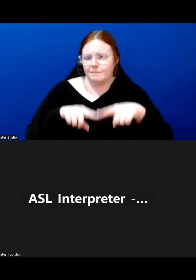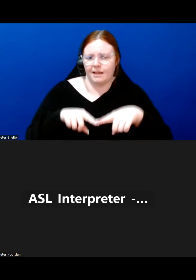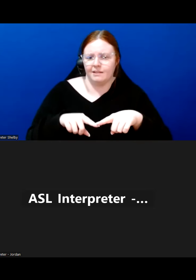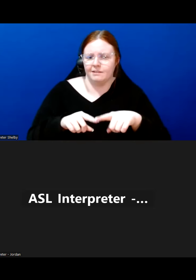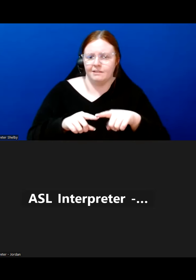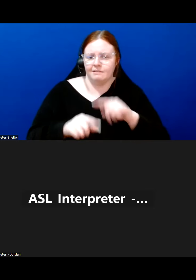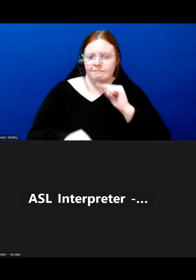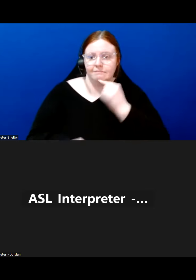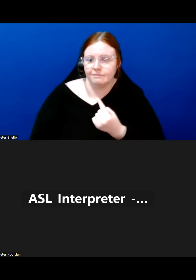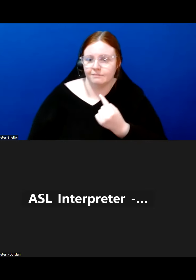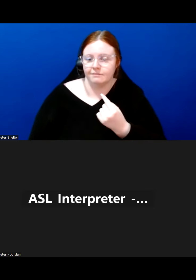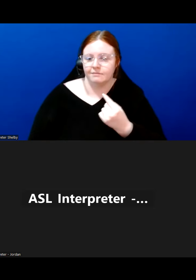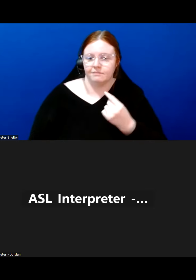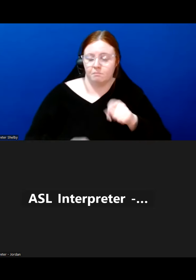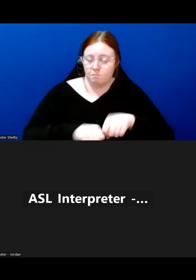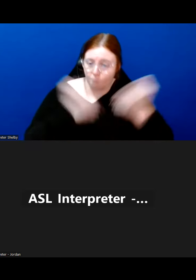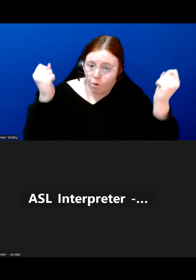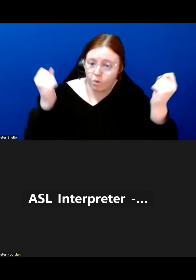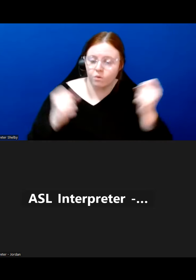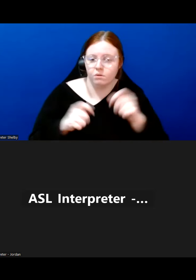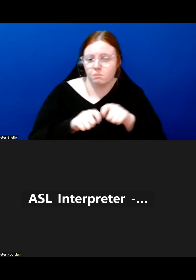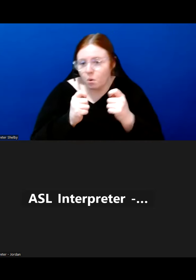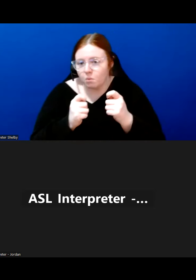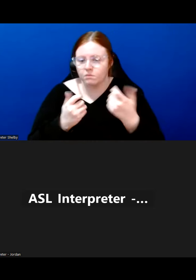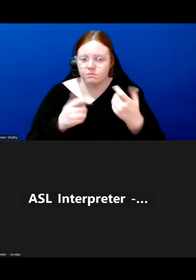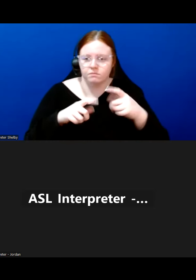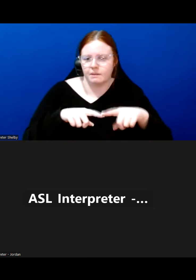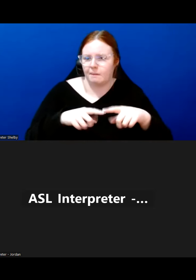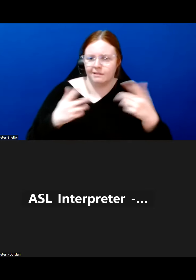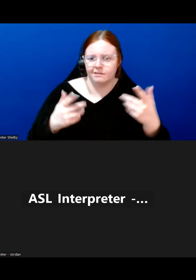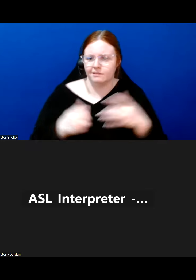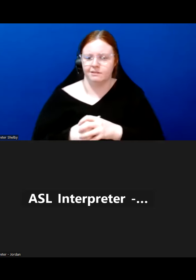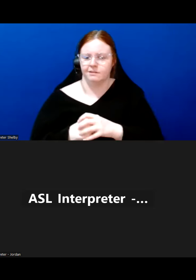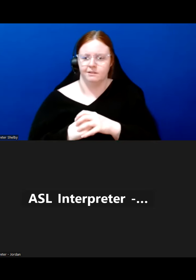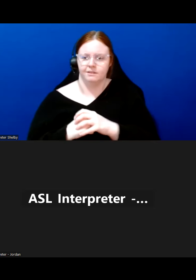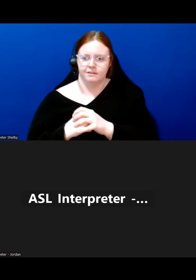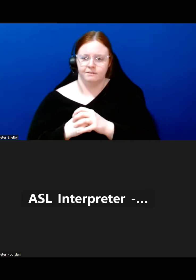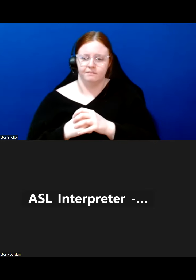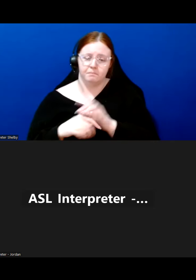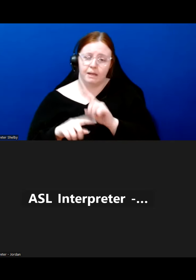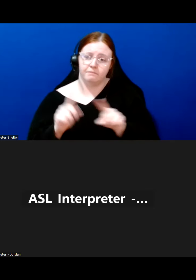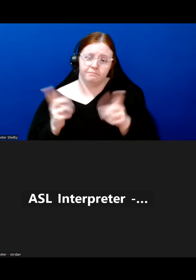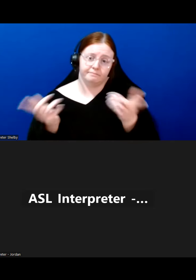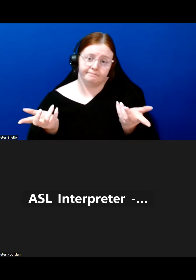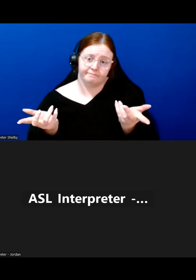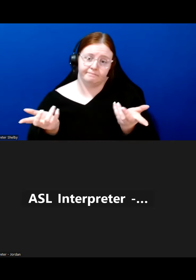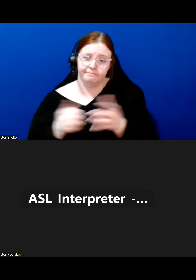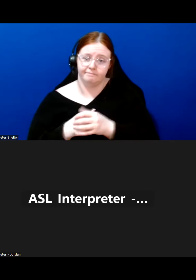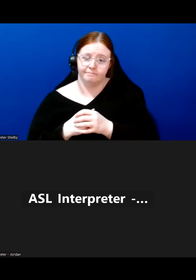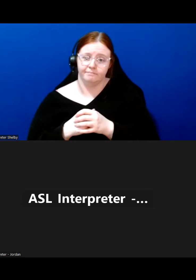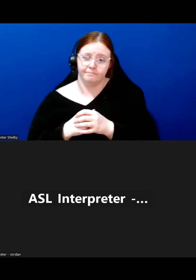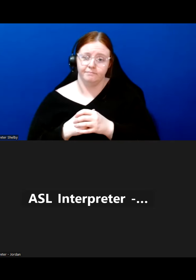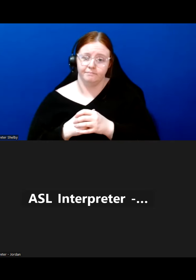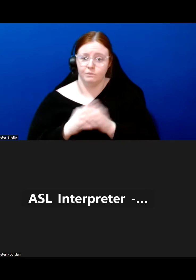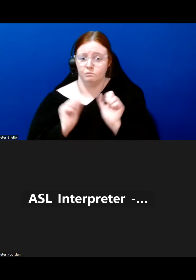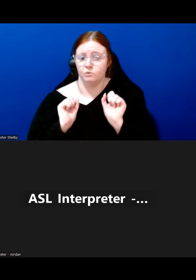of the trauma to the eardrum and a few other factors. But yeah, the eardrum is largely